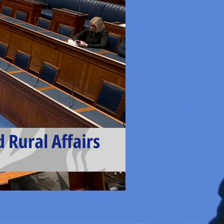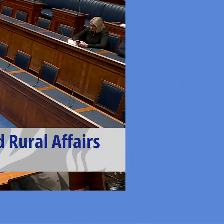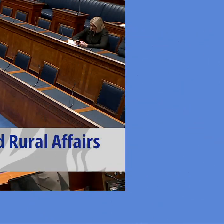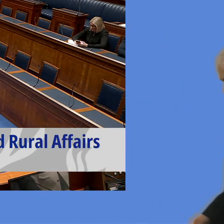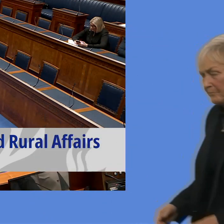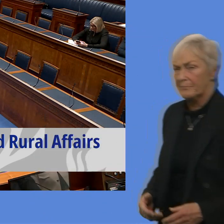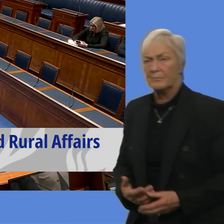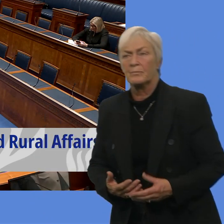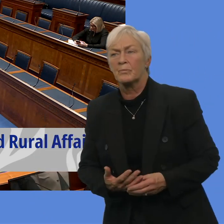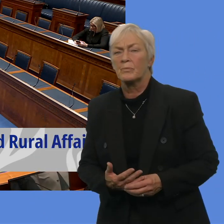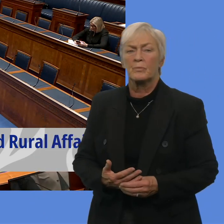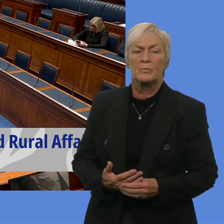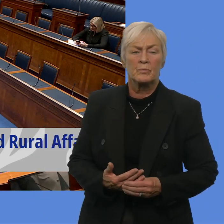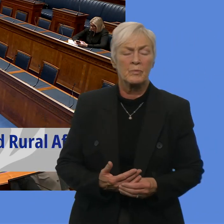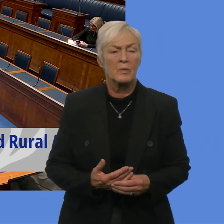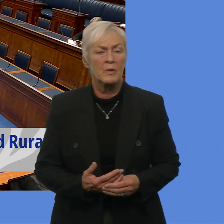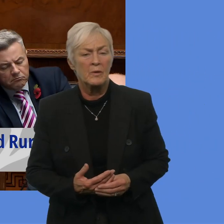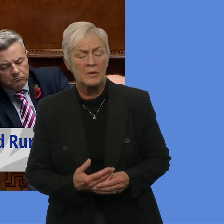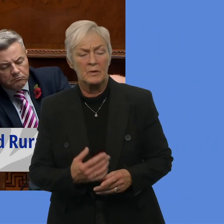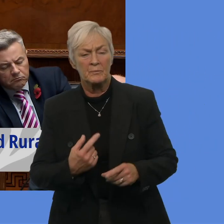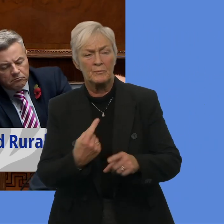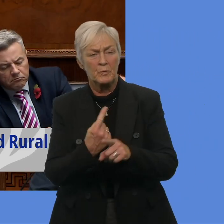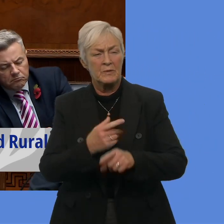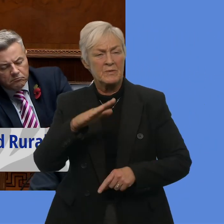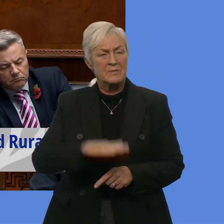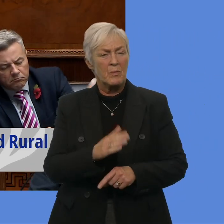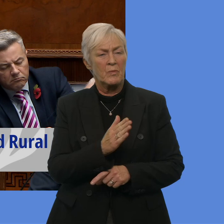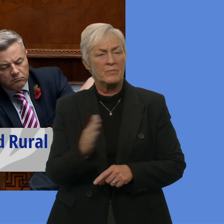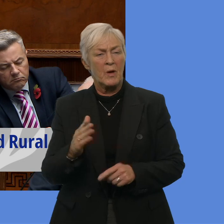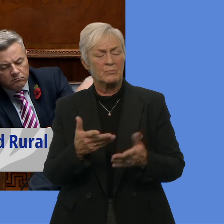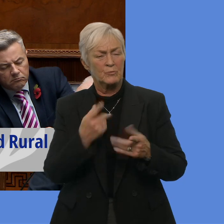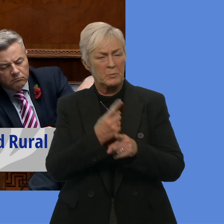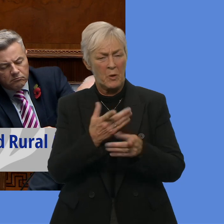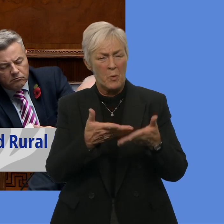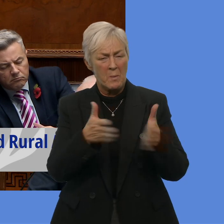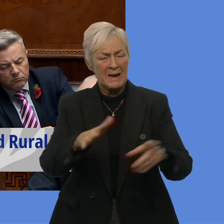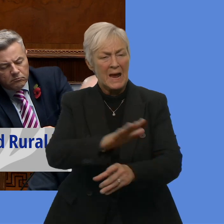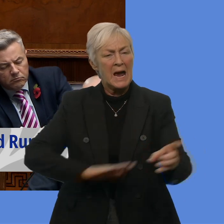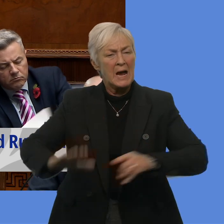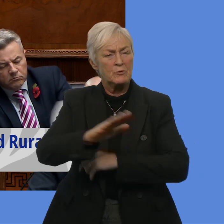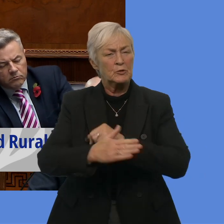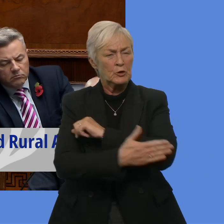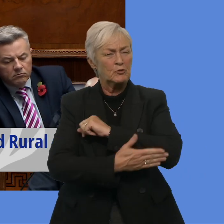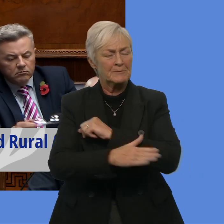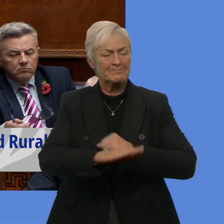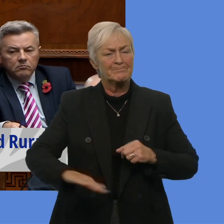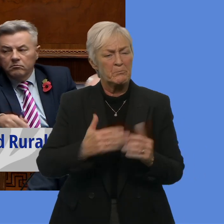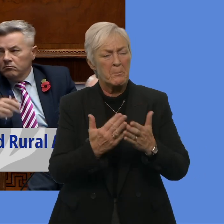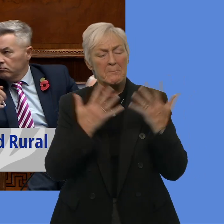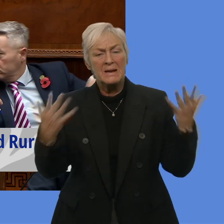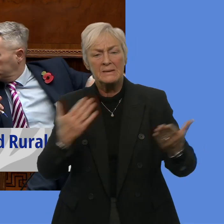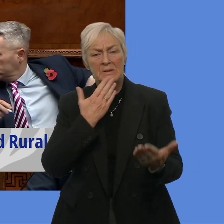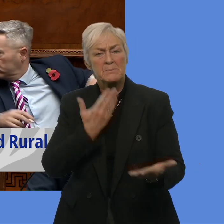Speaker and Minister, representing an area like South Down with large open spaces and rural areas, there's a huge demand